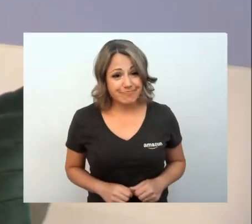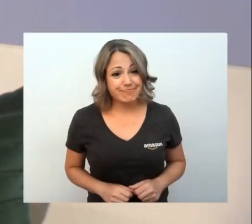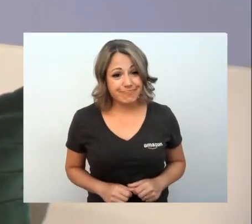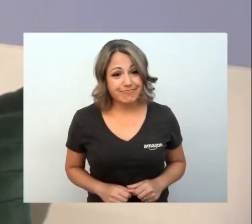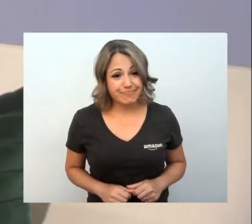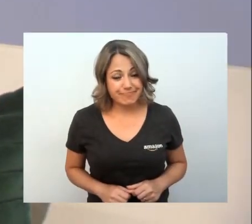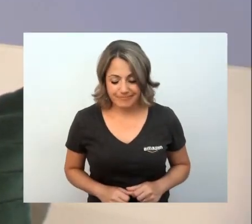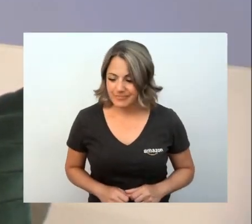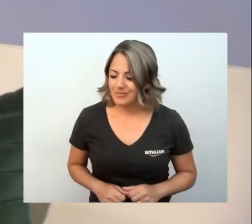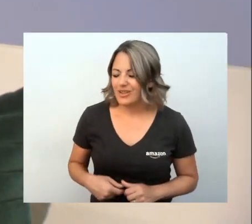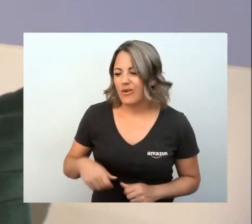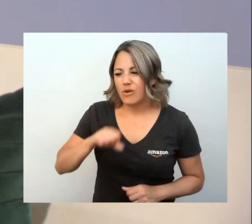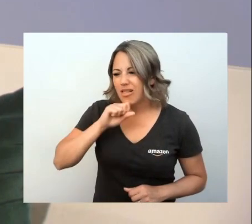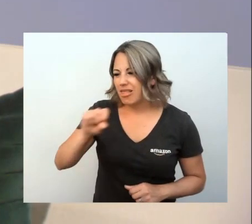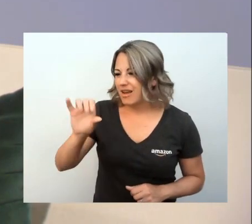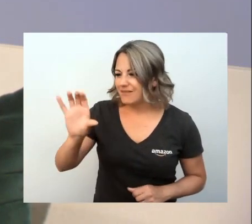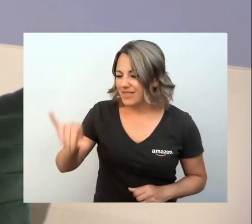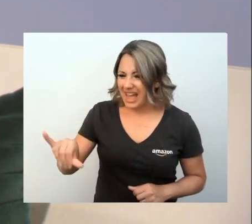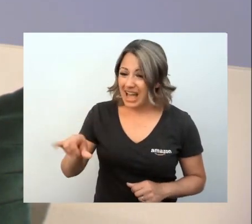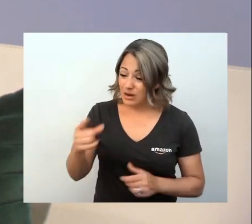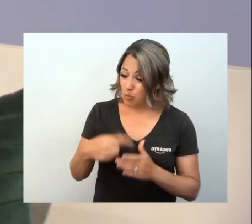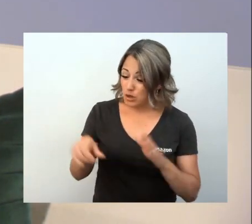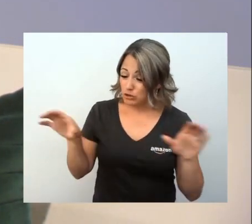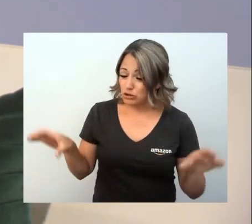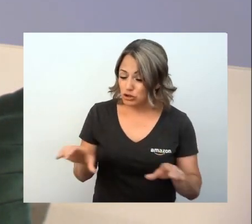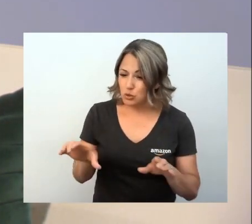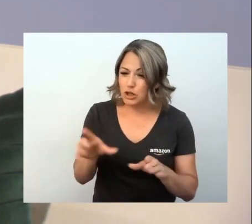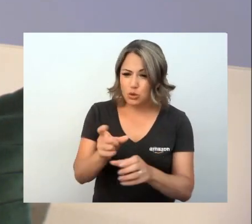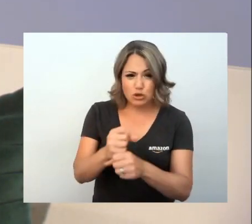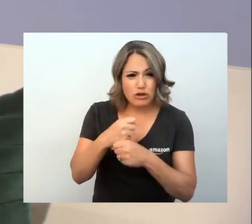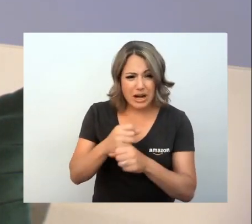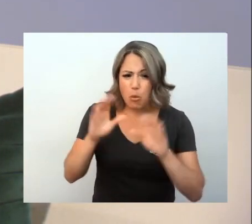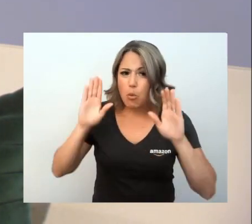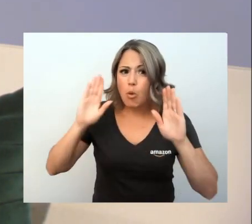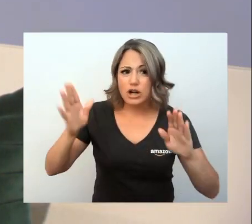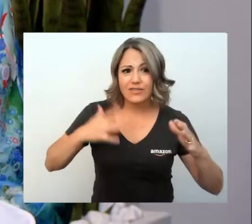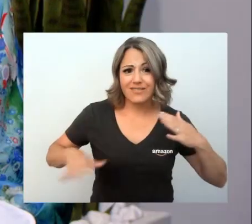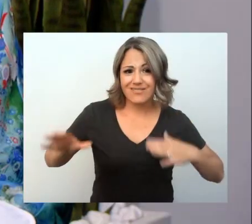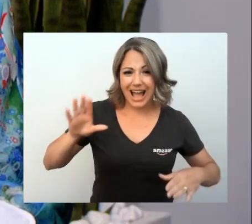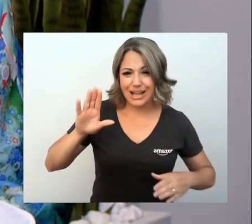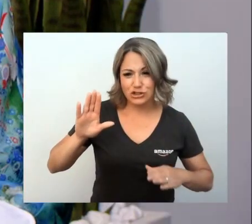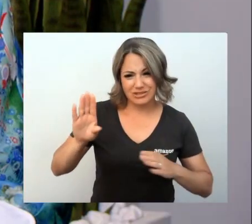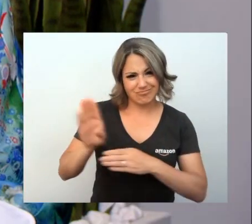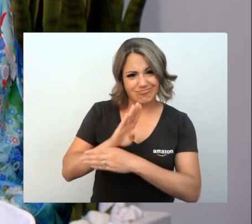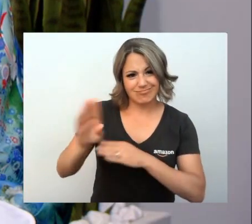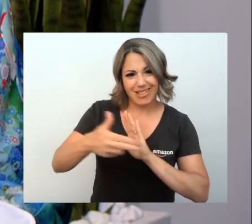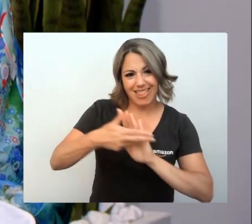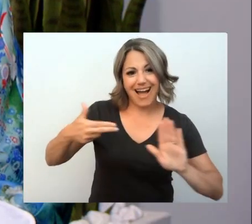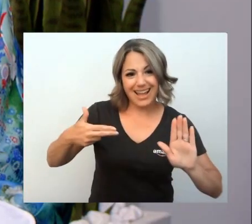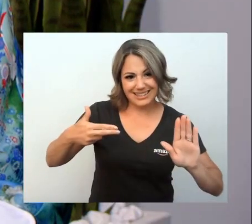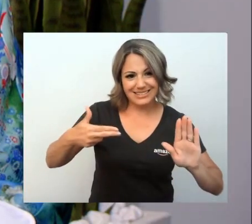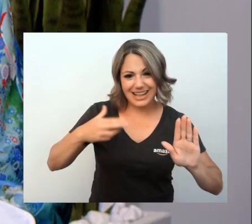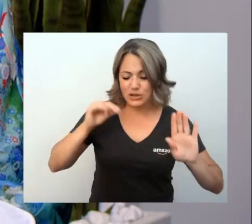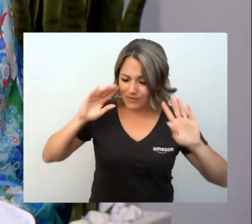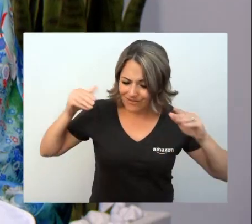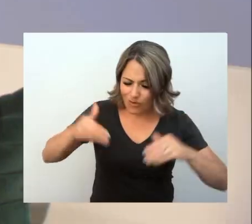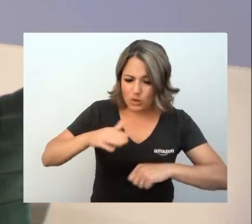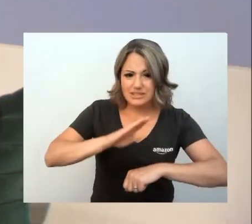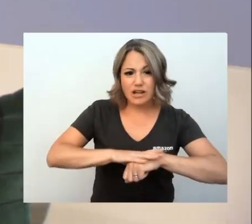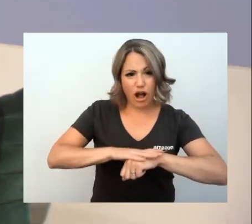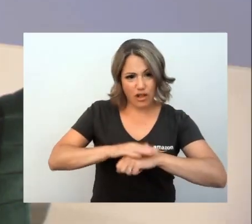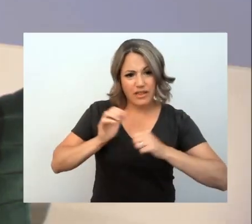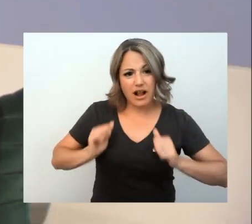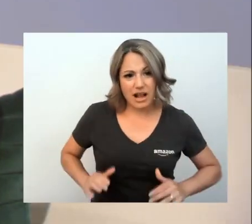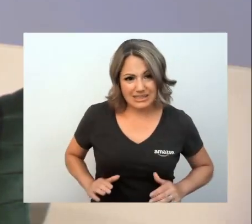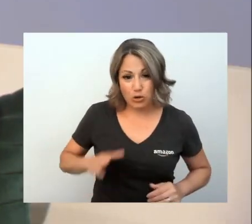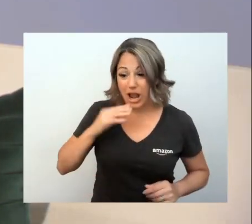what you're doing is exactly right. You're creating an incredible signature fashion line. You're focused Thank on you. your customers. Yes. And the Misa Hilton